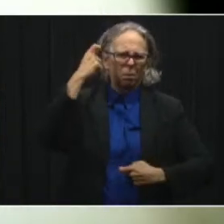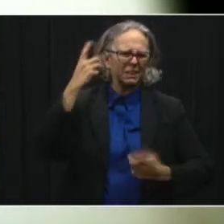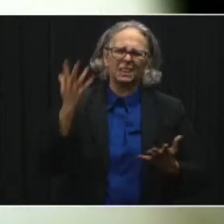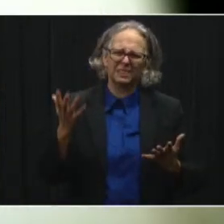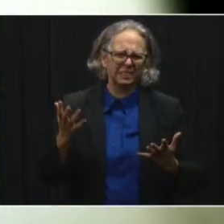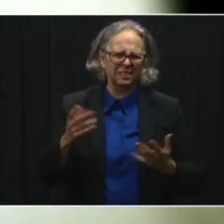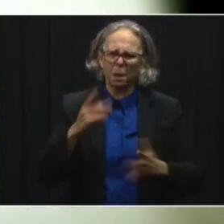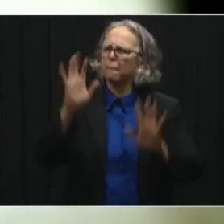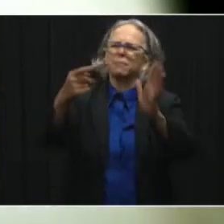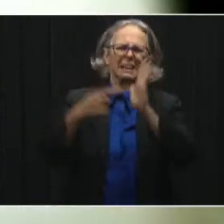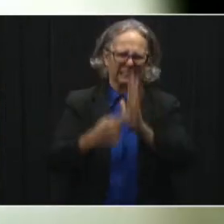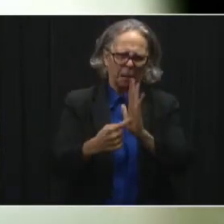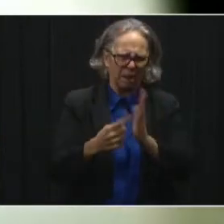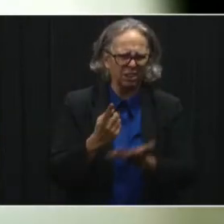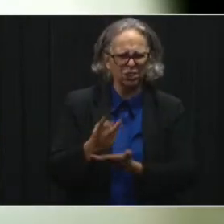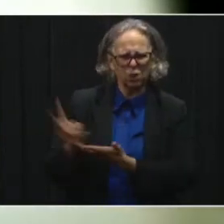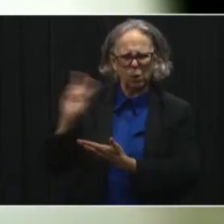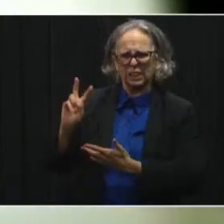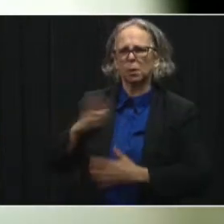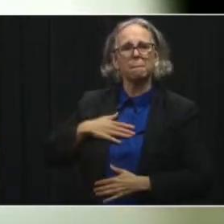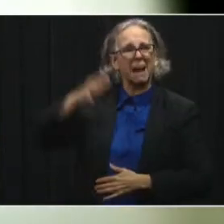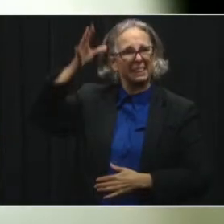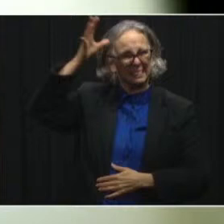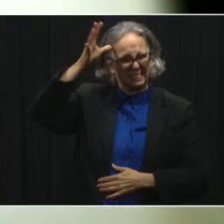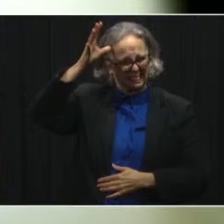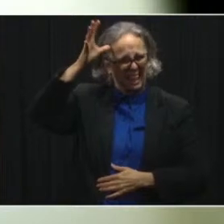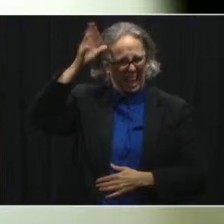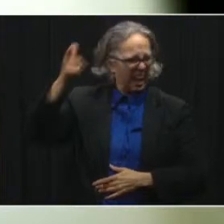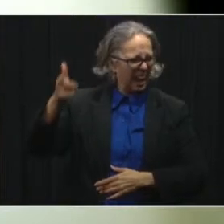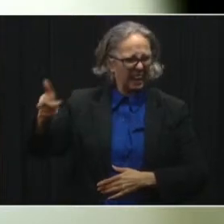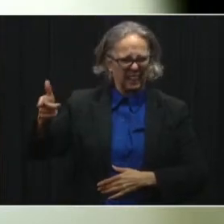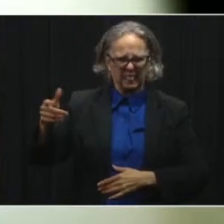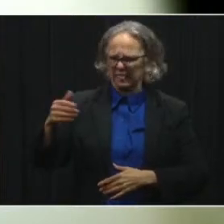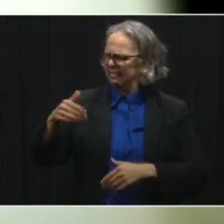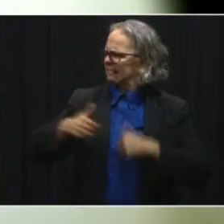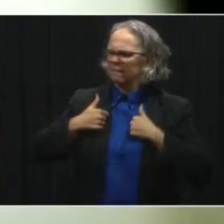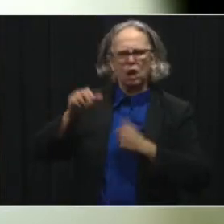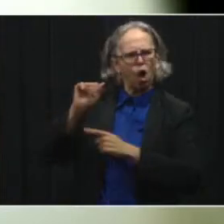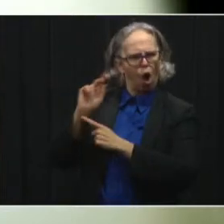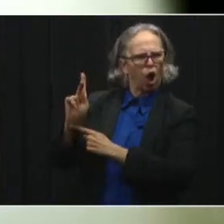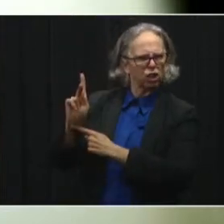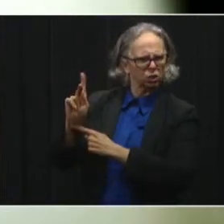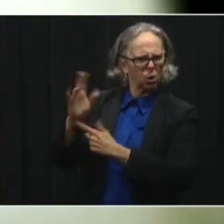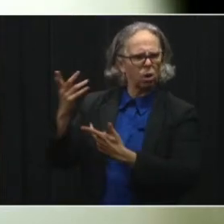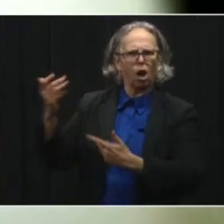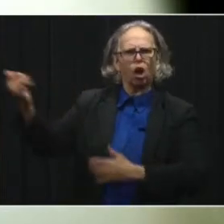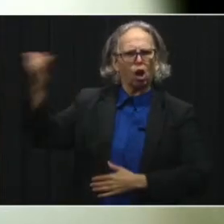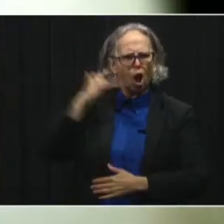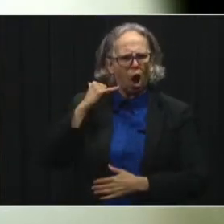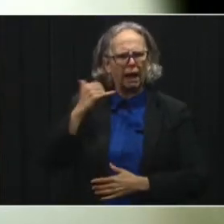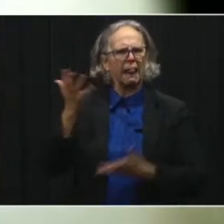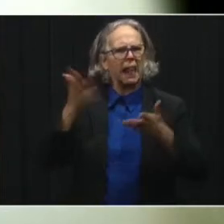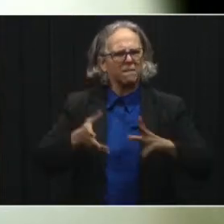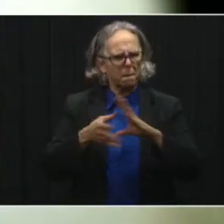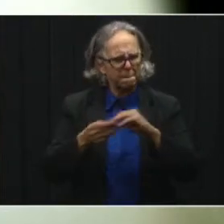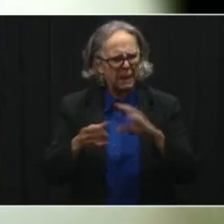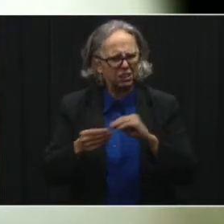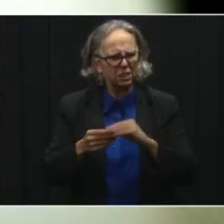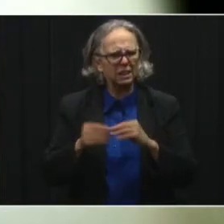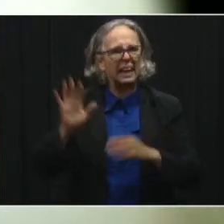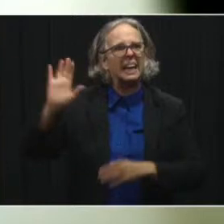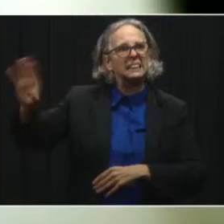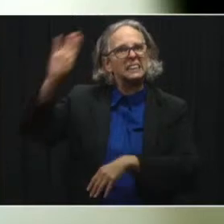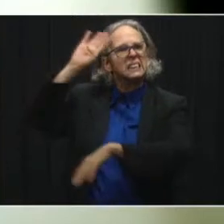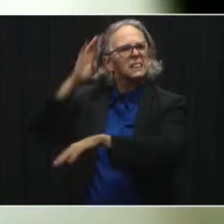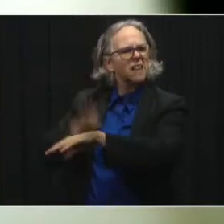a dad from Arkansas left a message on my work phone asking me to call him about his dying 30-year-old son in Texas, asking for ECMO.